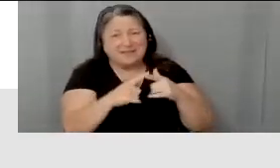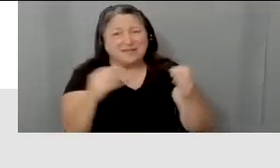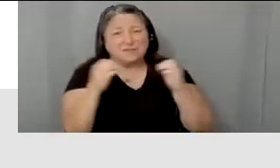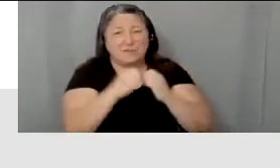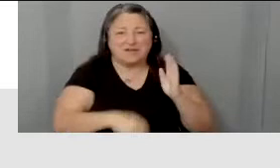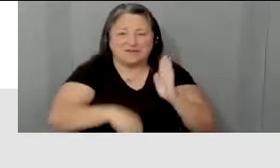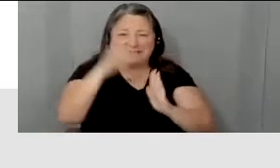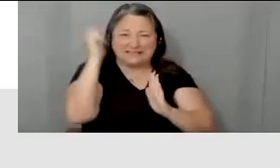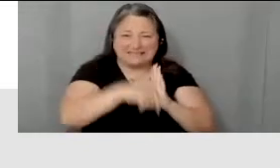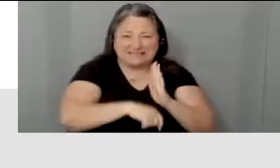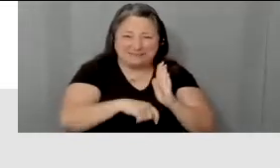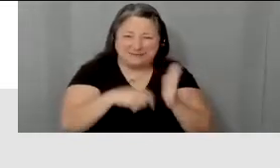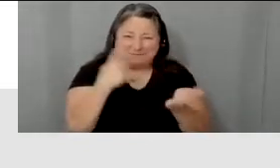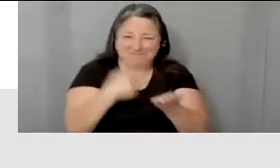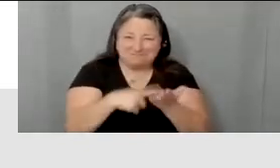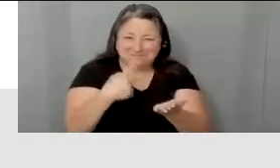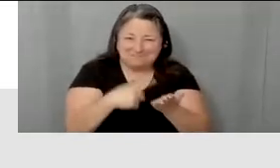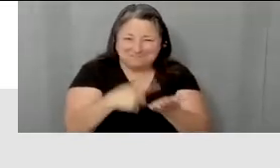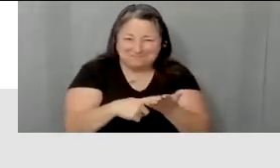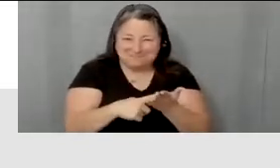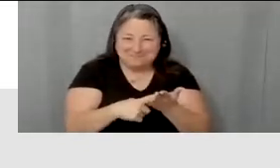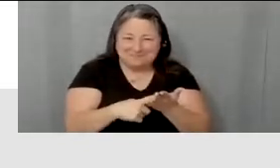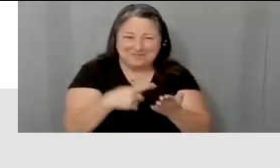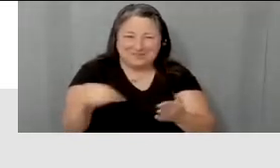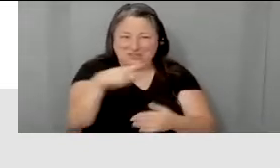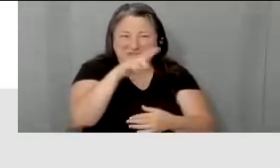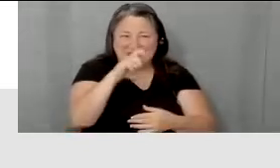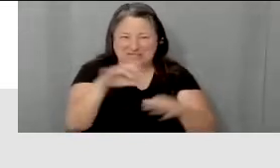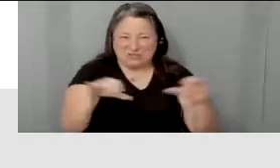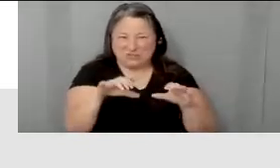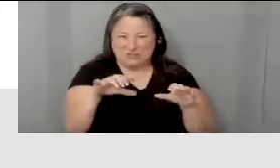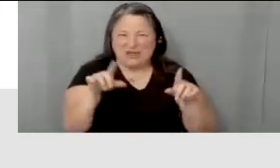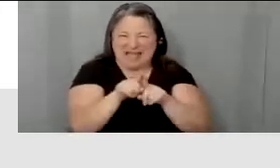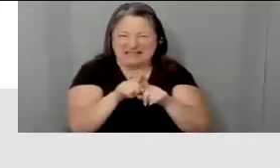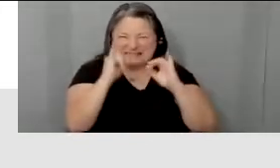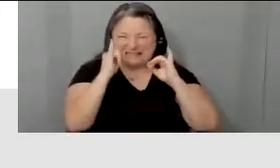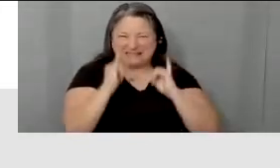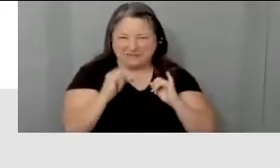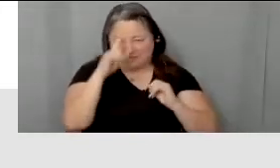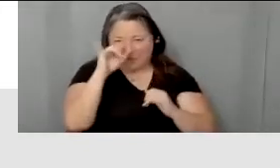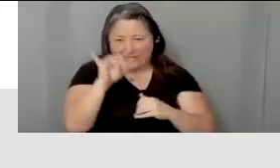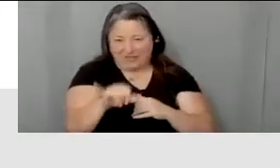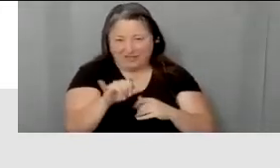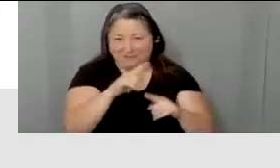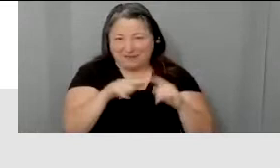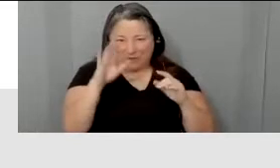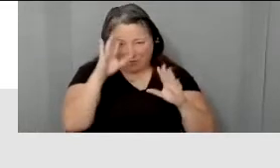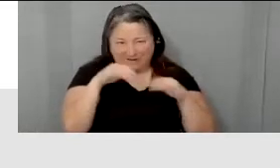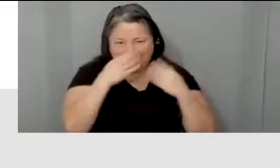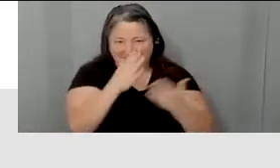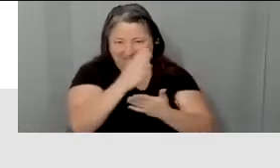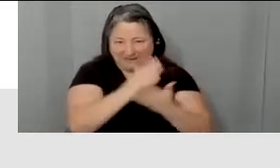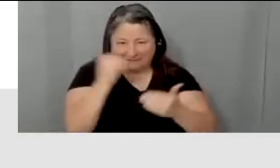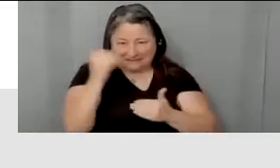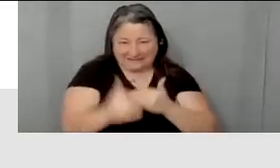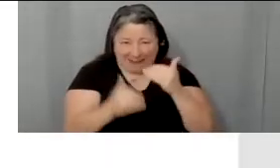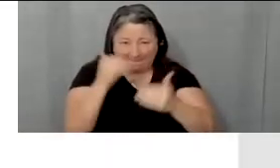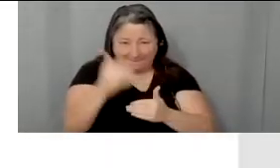need to you need to go into as an individual for this, but this will give some steps. So next slide, please.